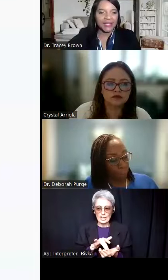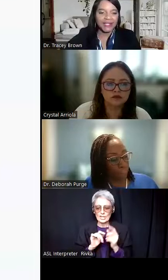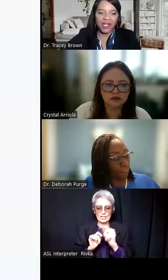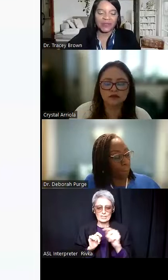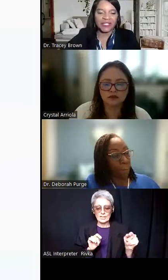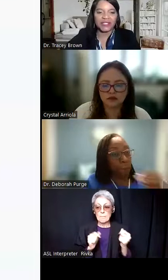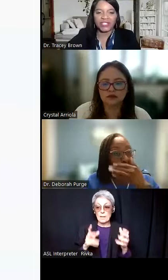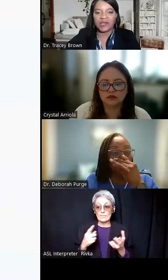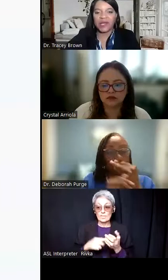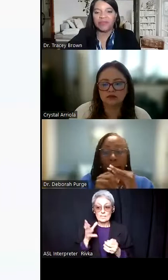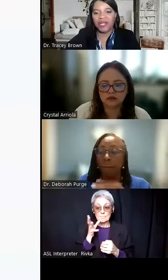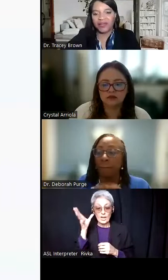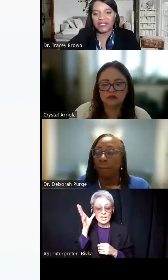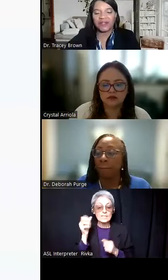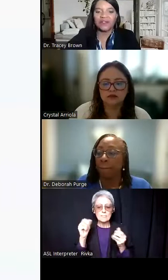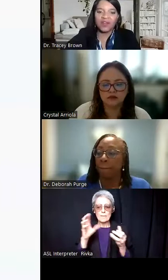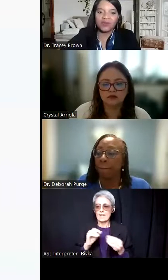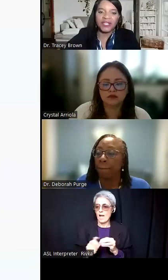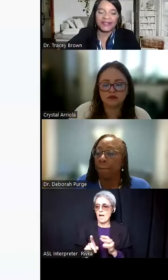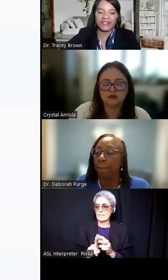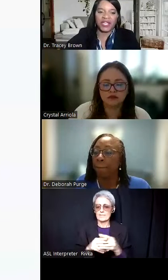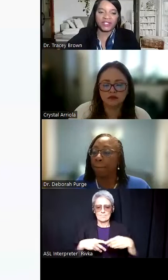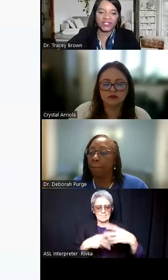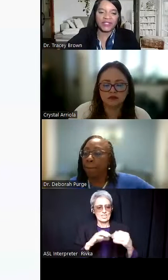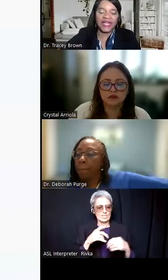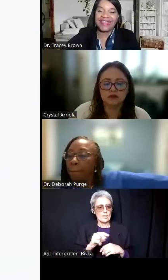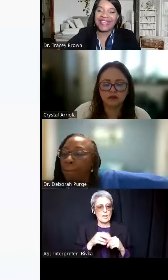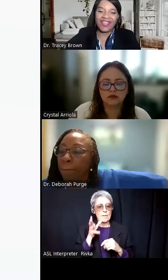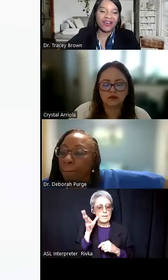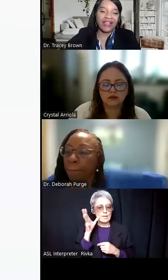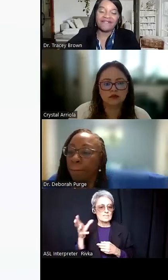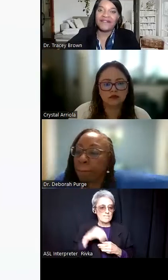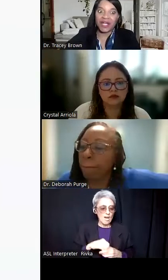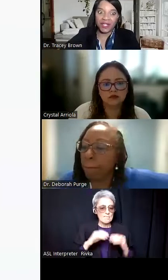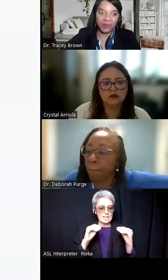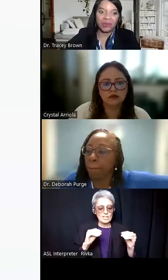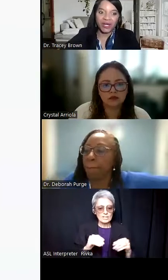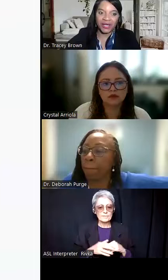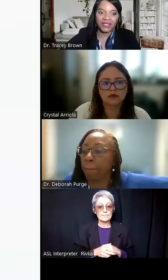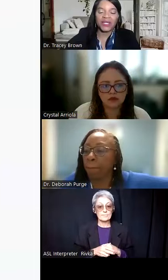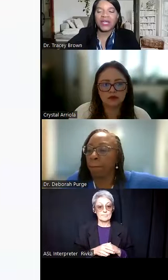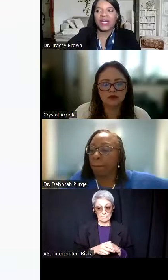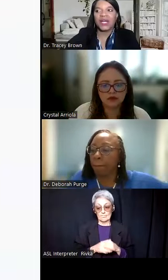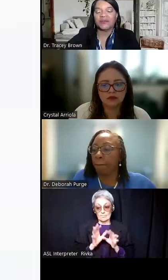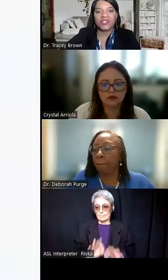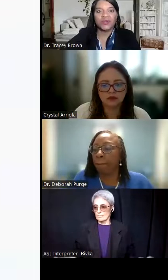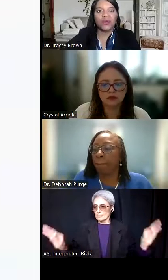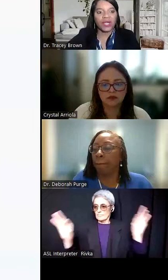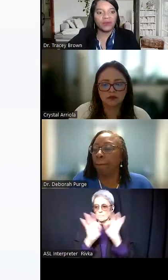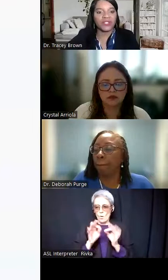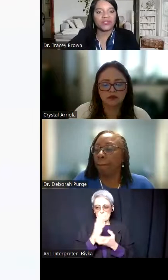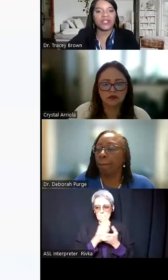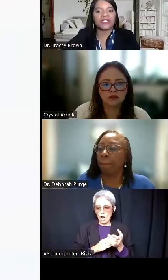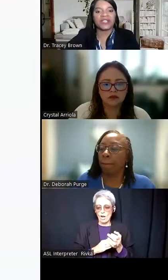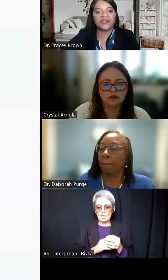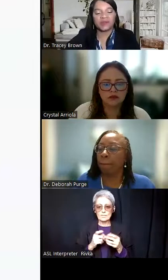parents, lots of comments in the chat about parents and involvement in education. They are a vital part to